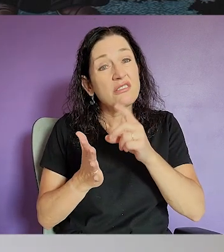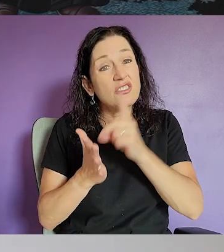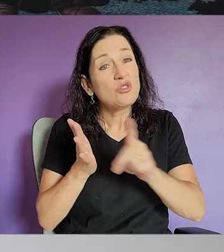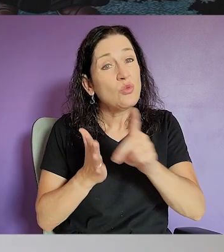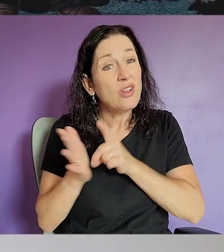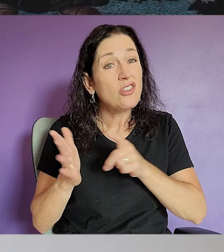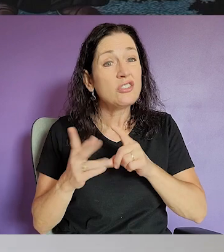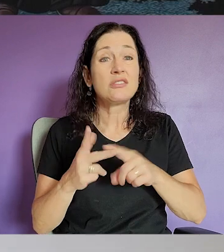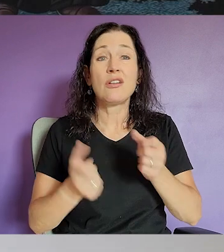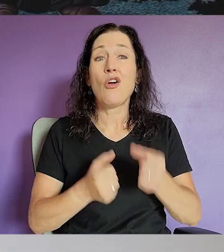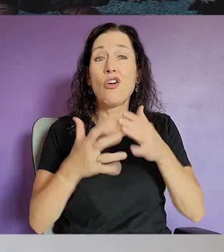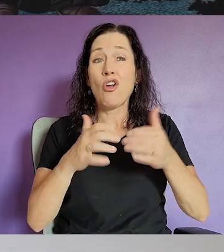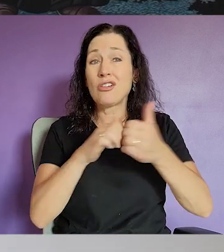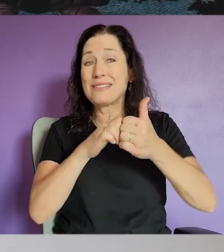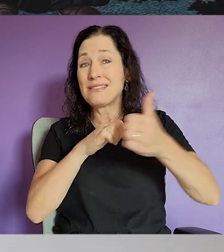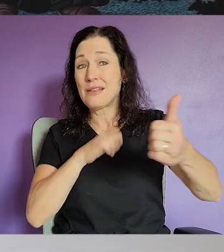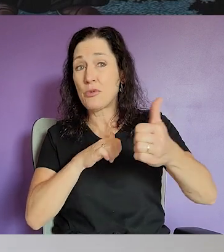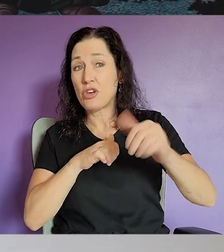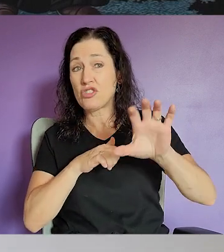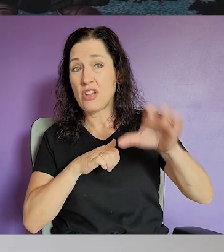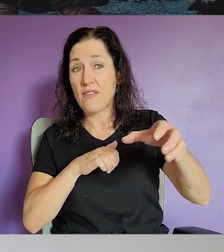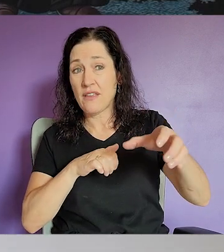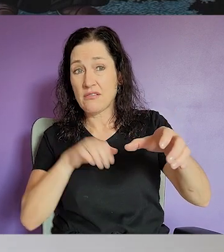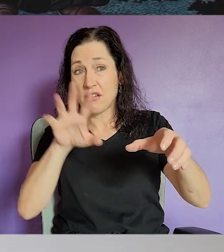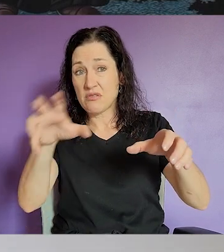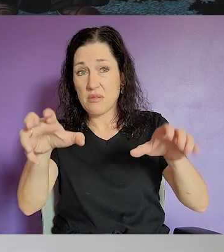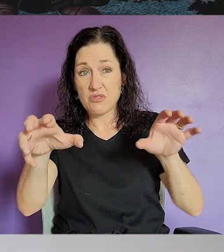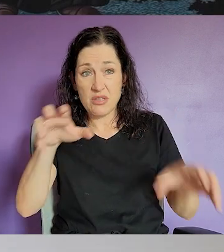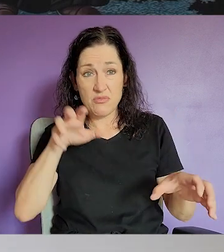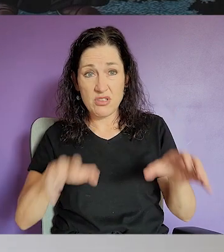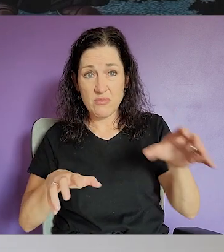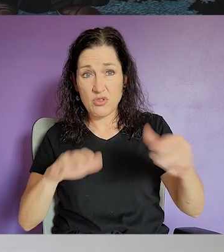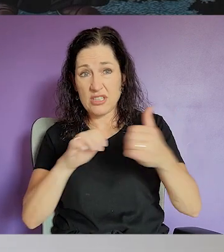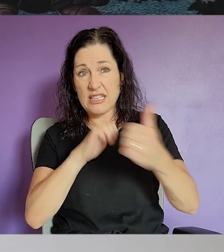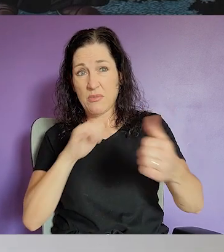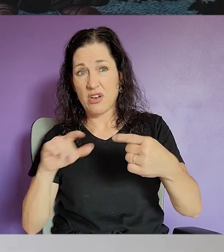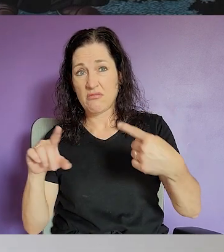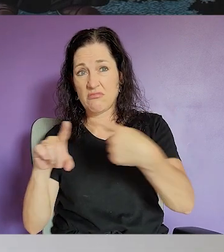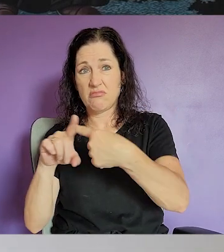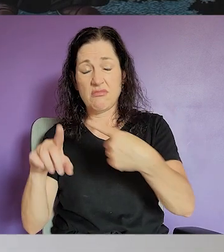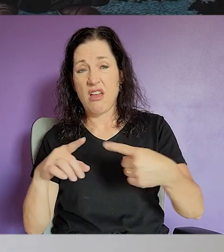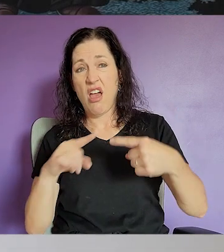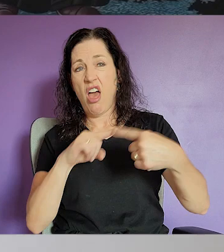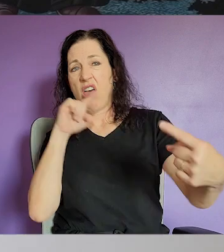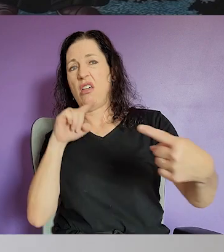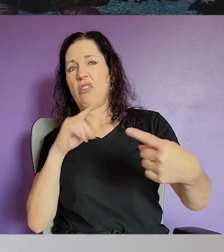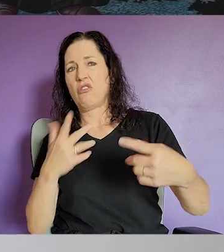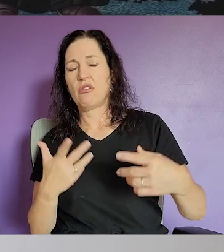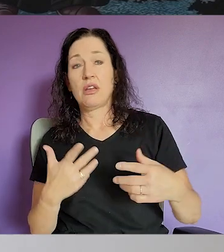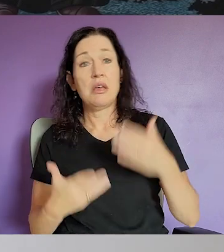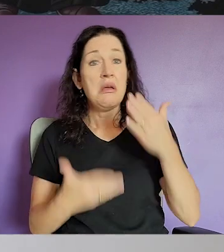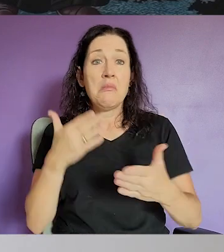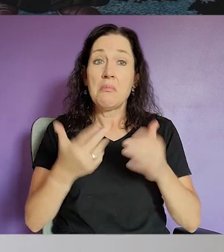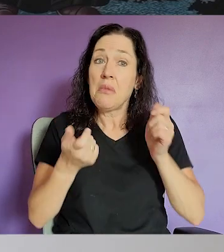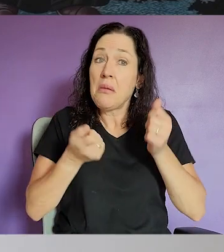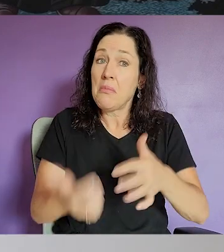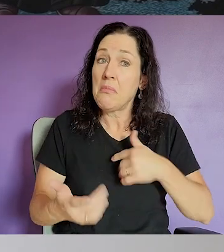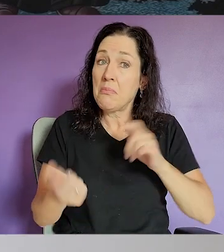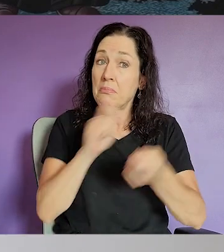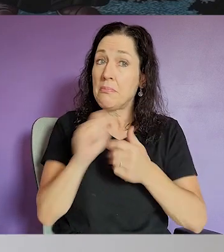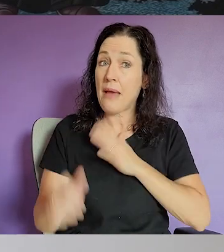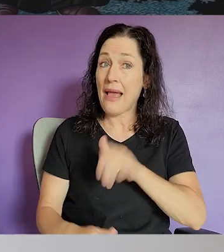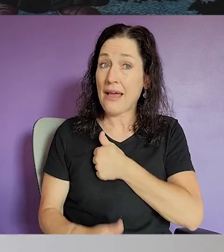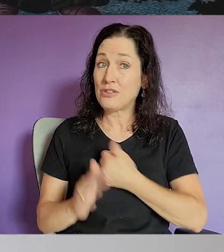separation. You will invite me to change my attitudes, maybe towards